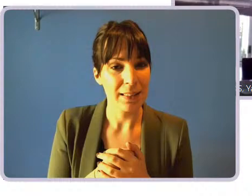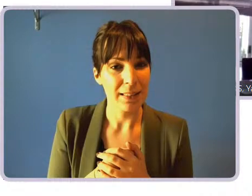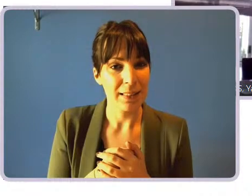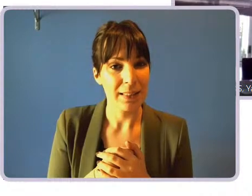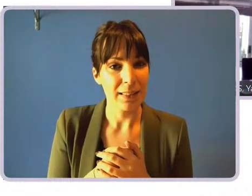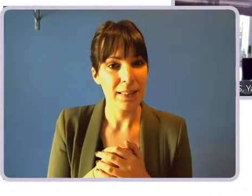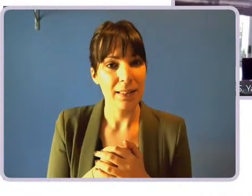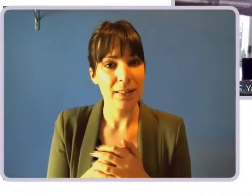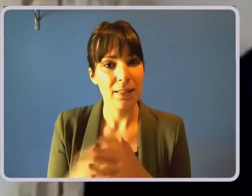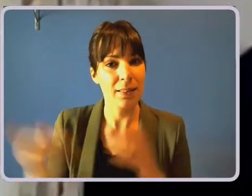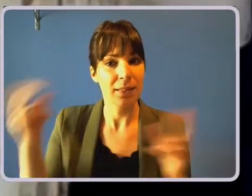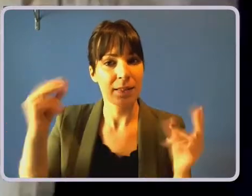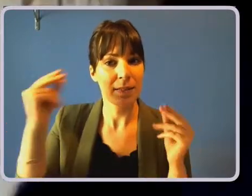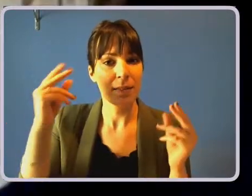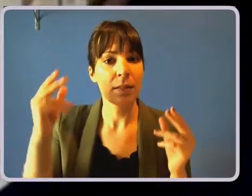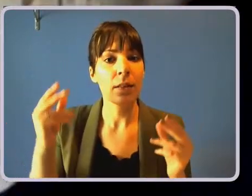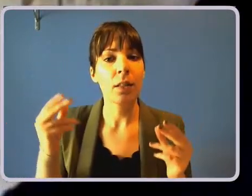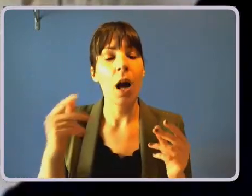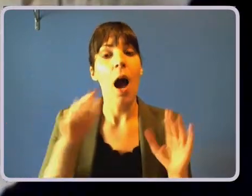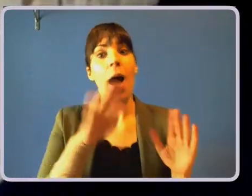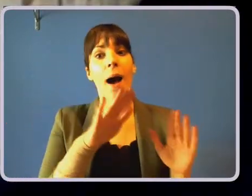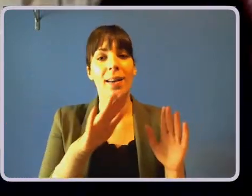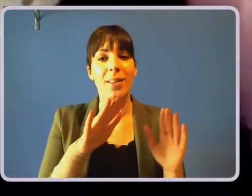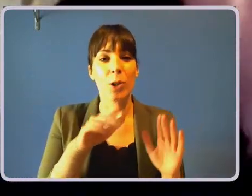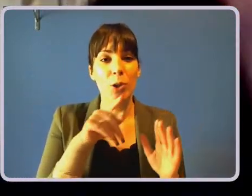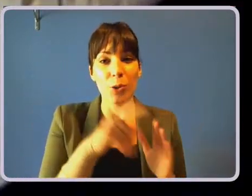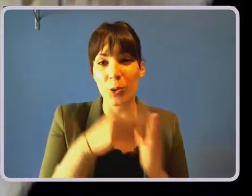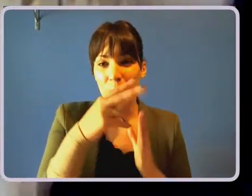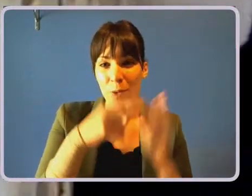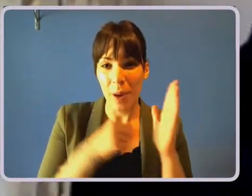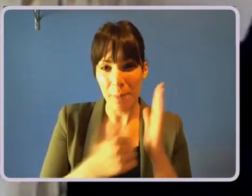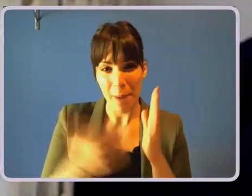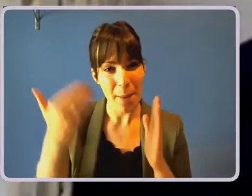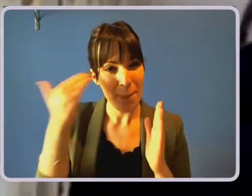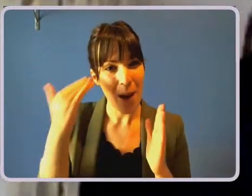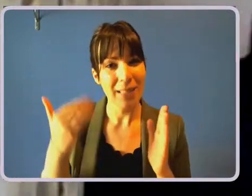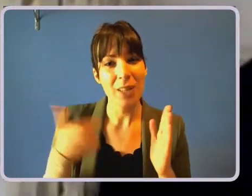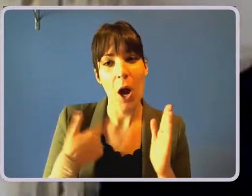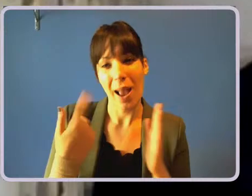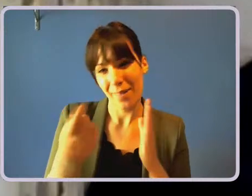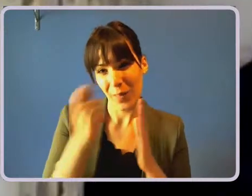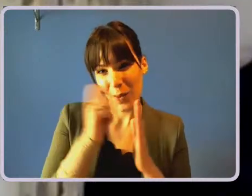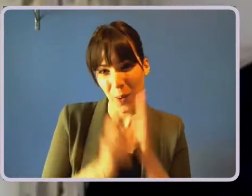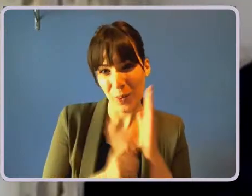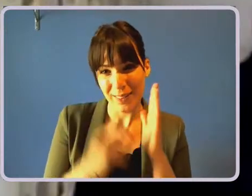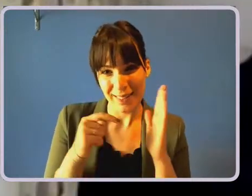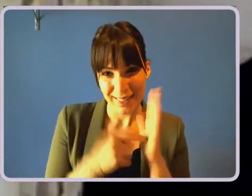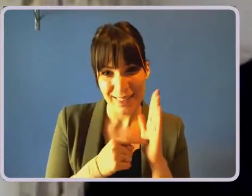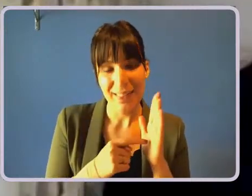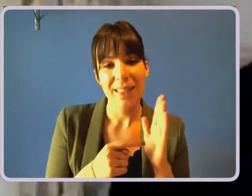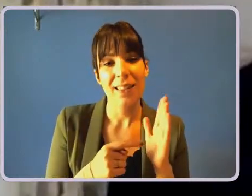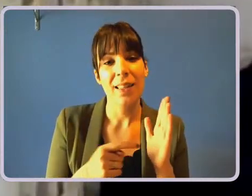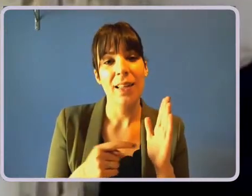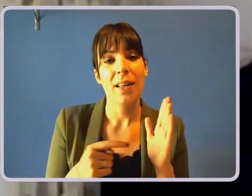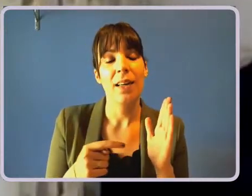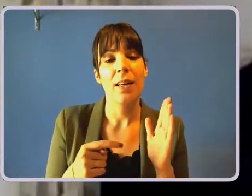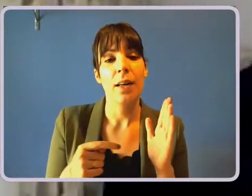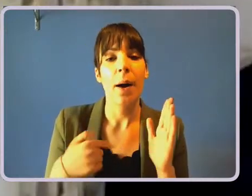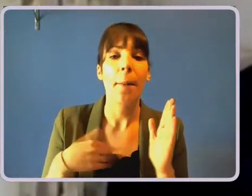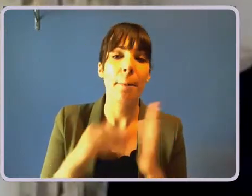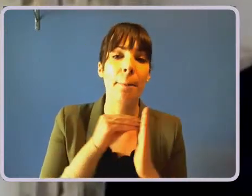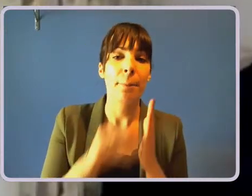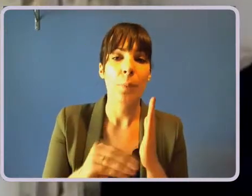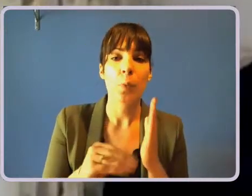Well, Bridget, you read my mind, but I've got written here, I can even show you. I'd made a big note about, shared